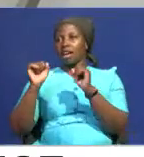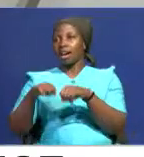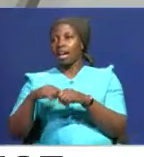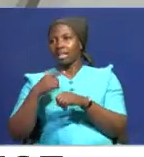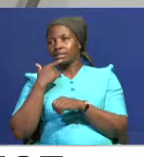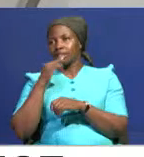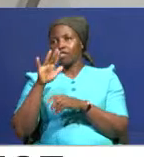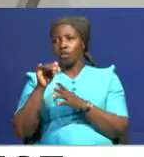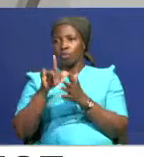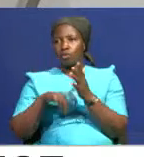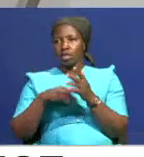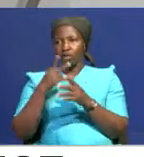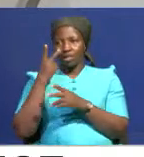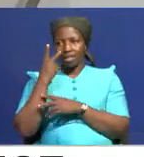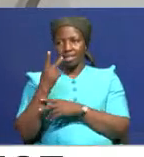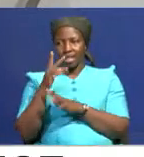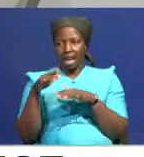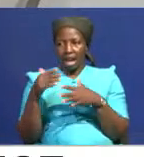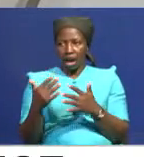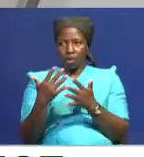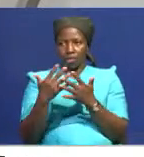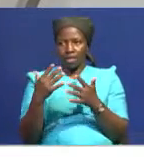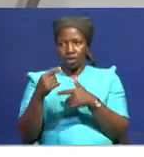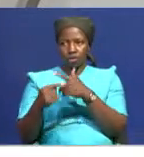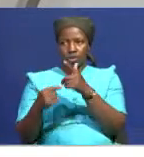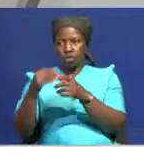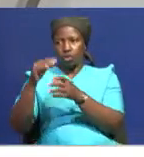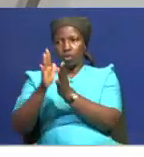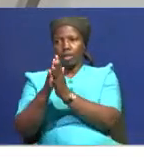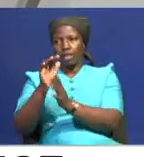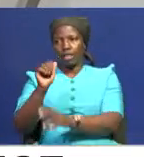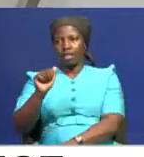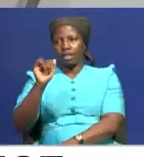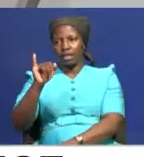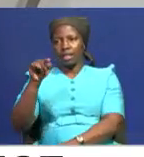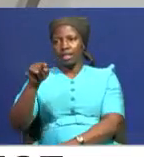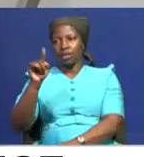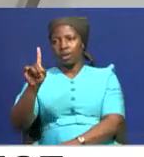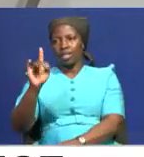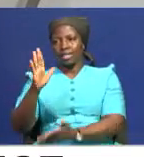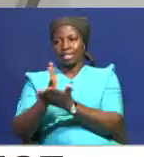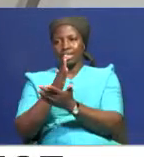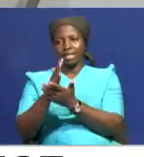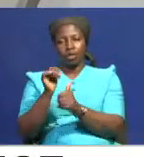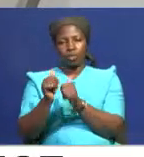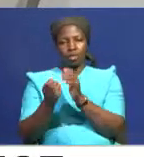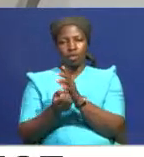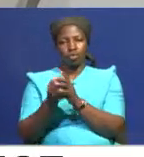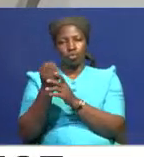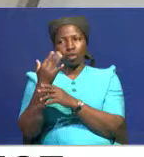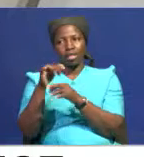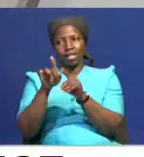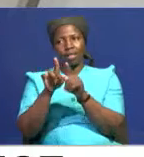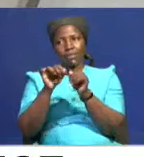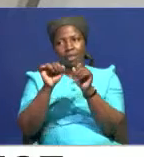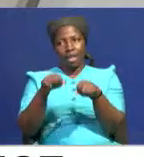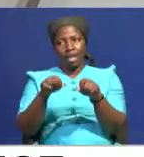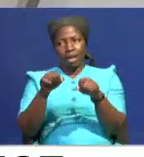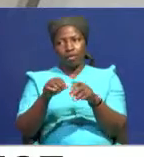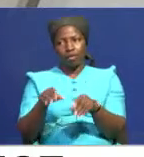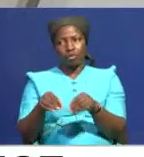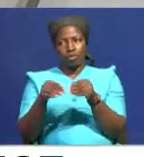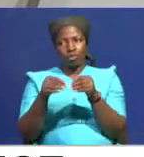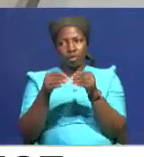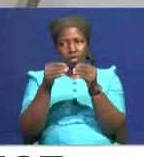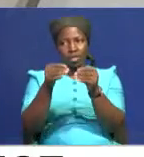from once we see how the trends are in AI, I mean, this is one sector that is growing, and it's also able to give